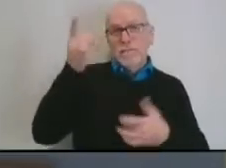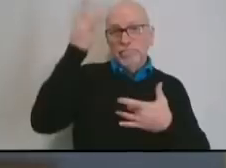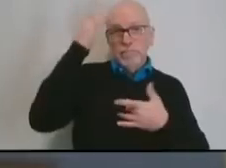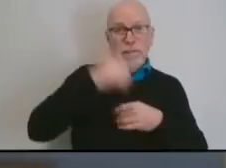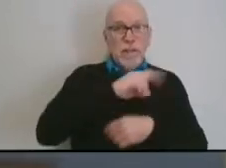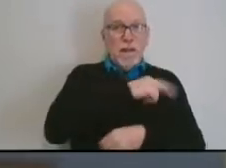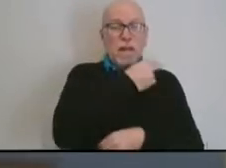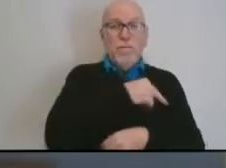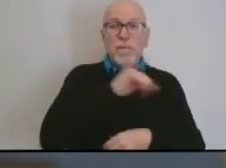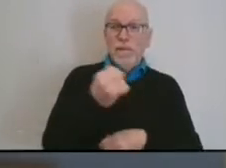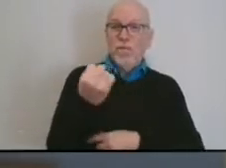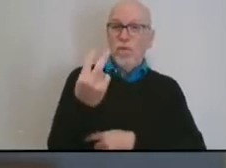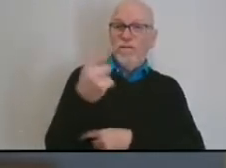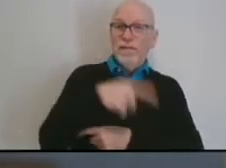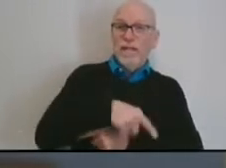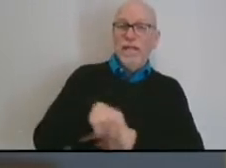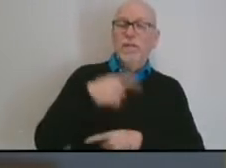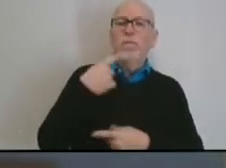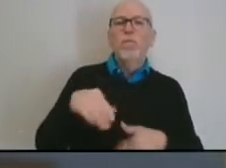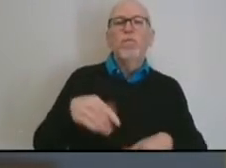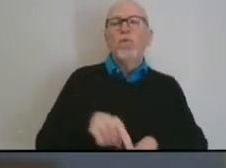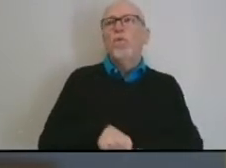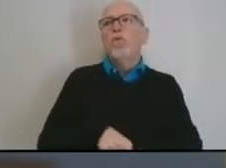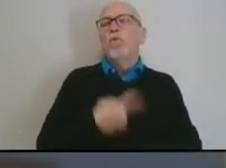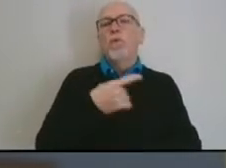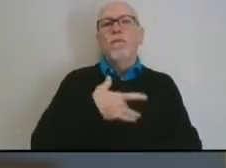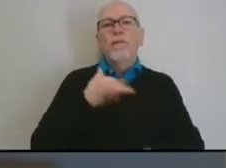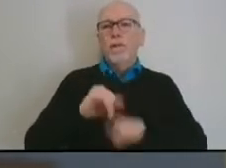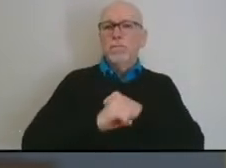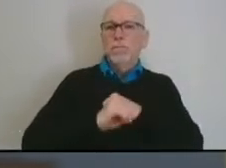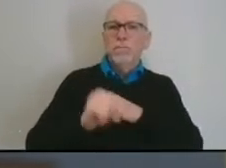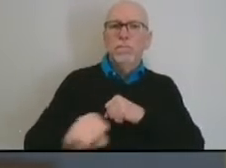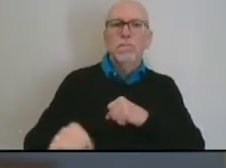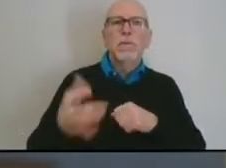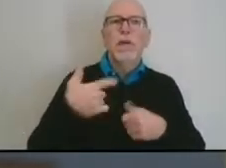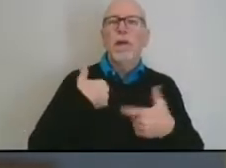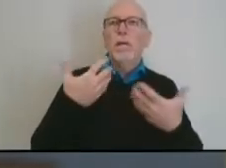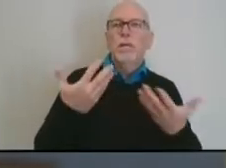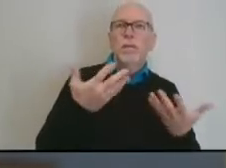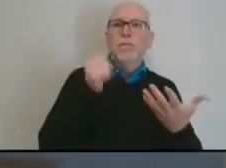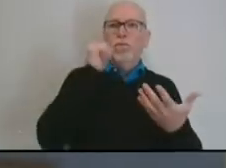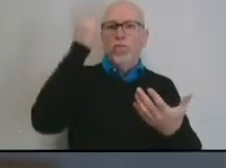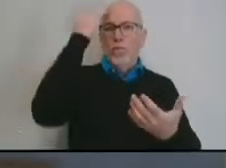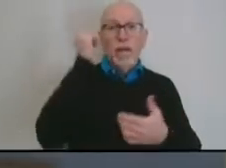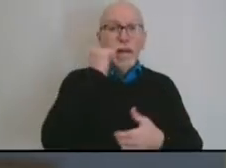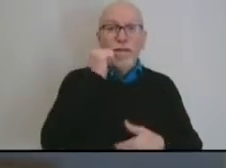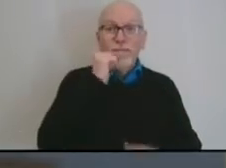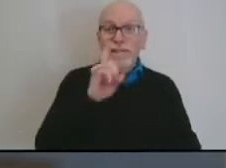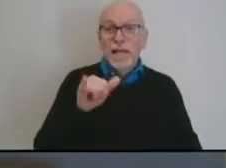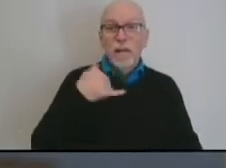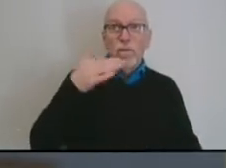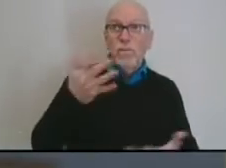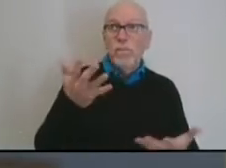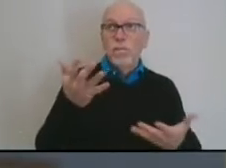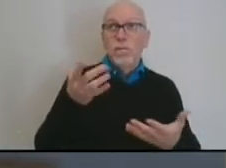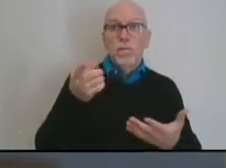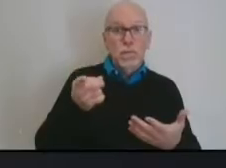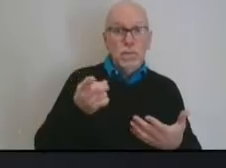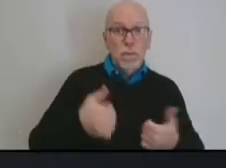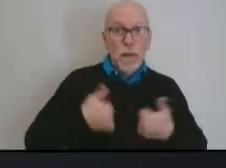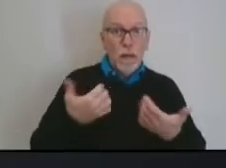longest 12 days of my life. Just sitting there not knowing each morning if he's